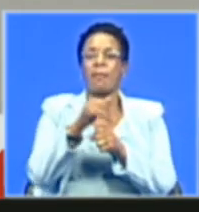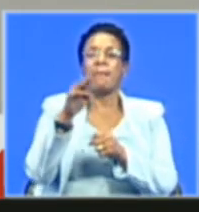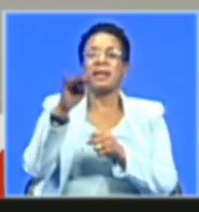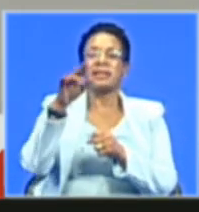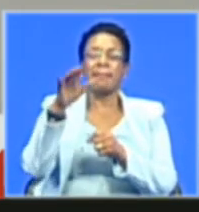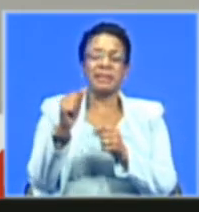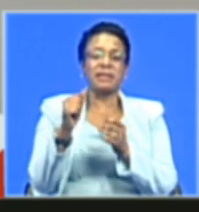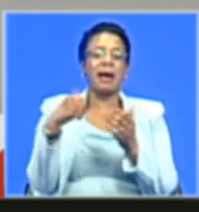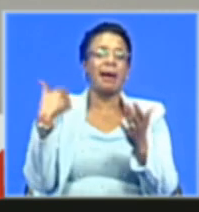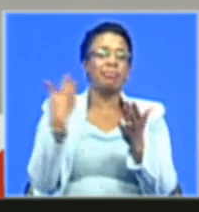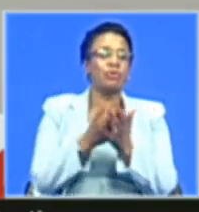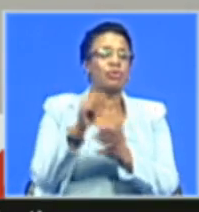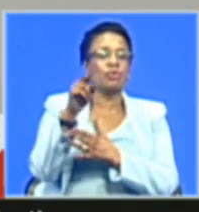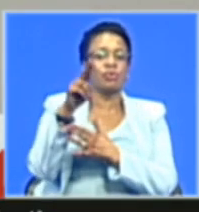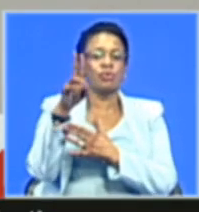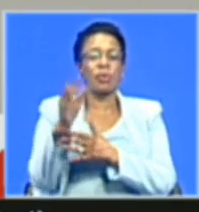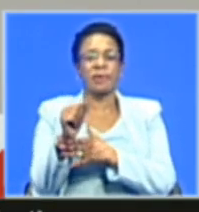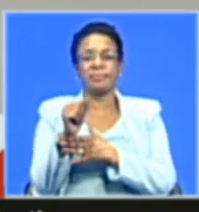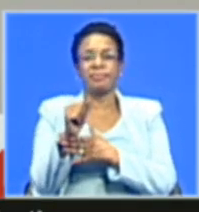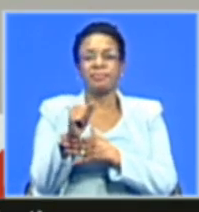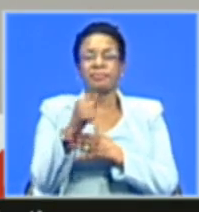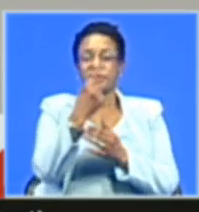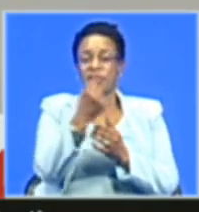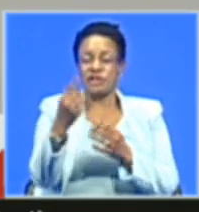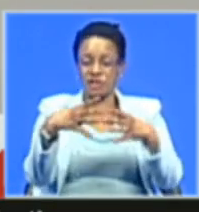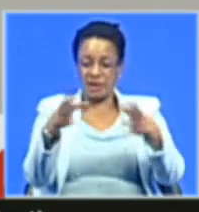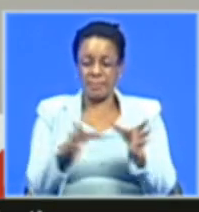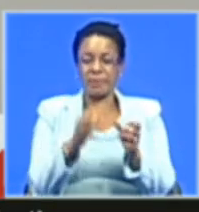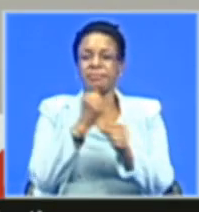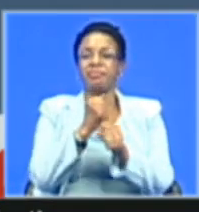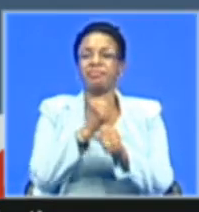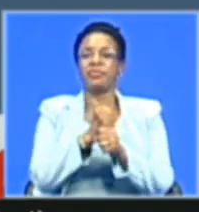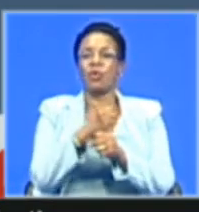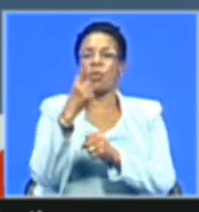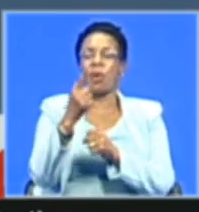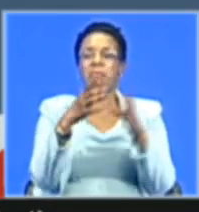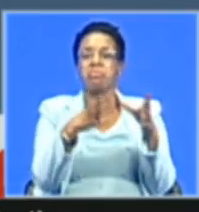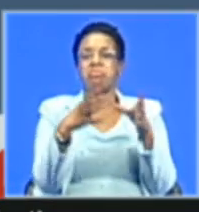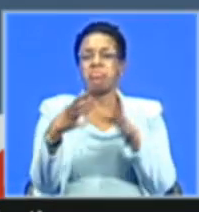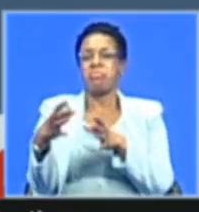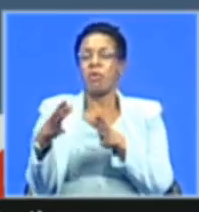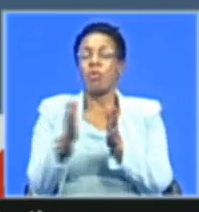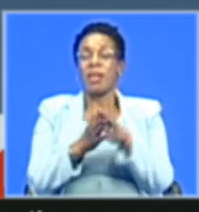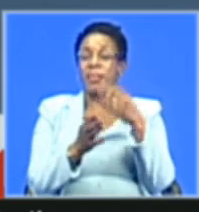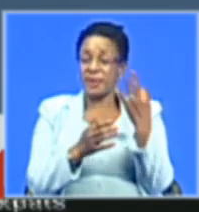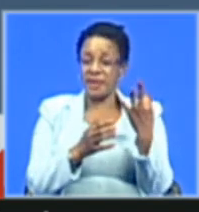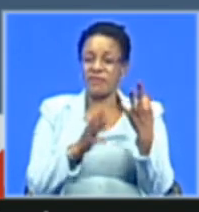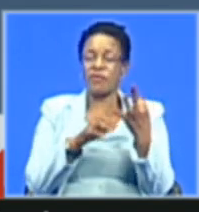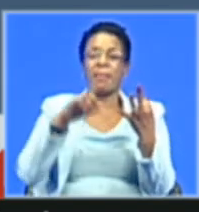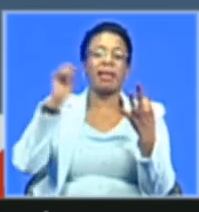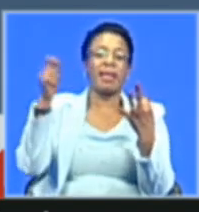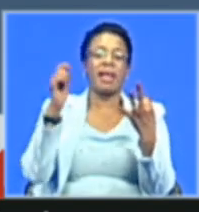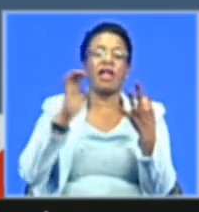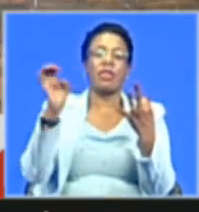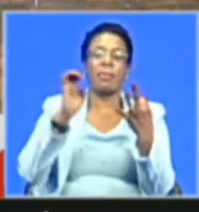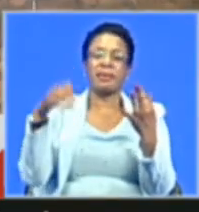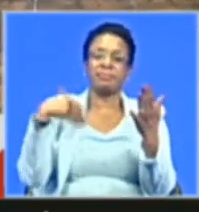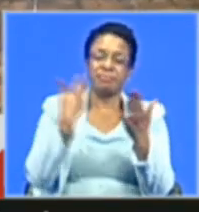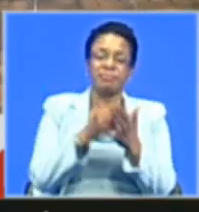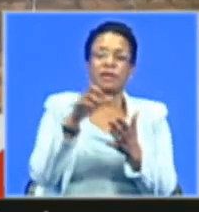Suswa. Each of the companies is working on one lot, with the three lots being from the Kenya-Ethiopia border to